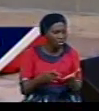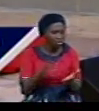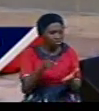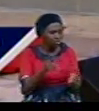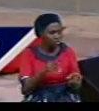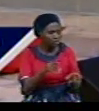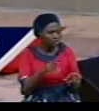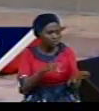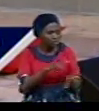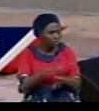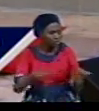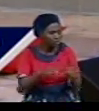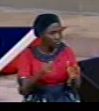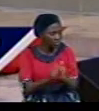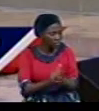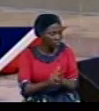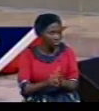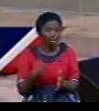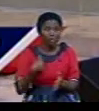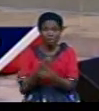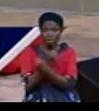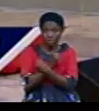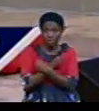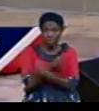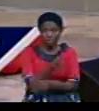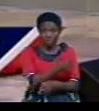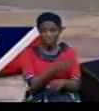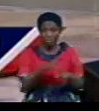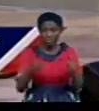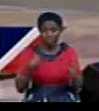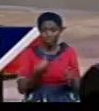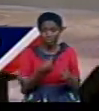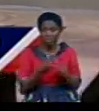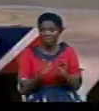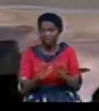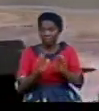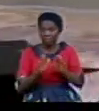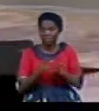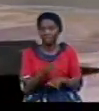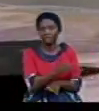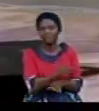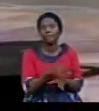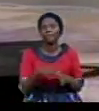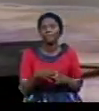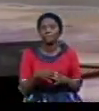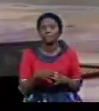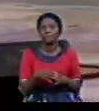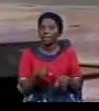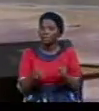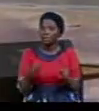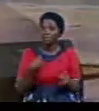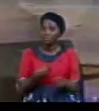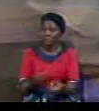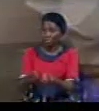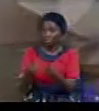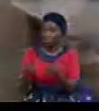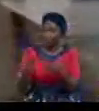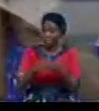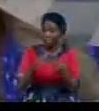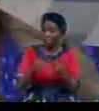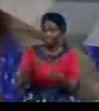love them but we fear them but will come back to God or say Lord